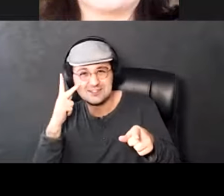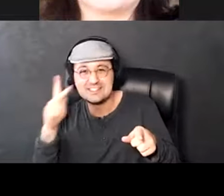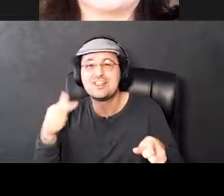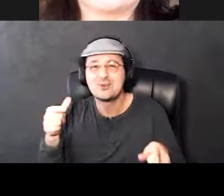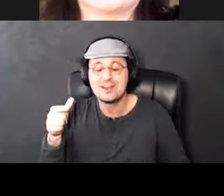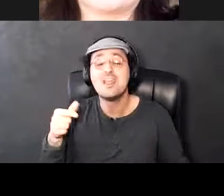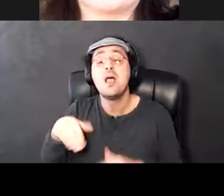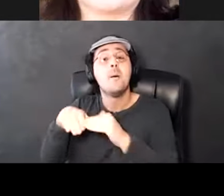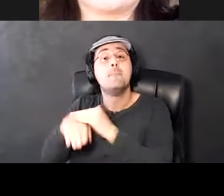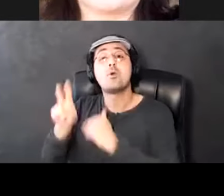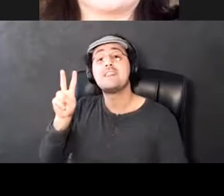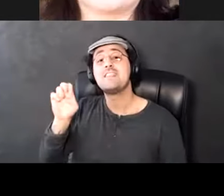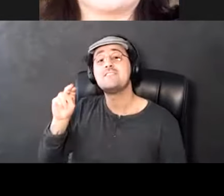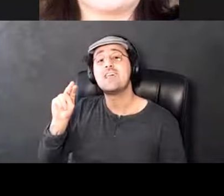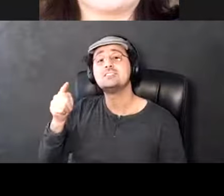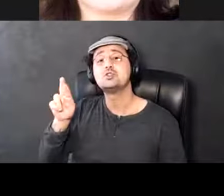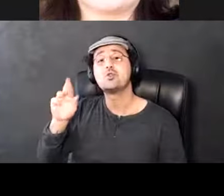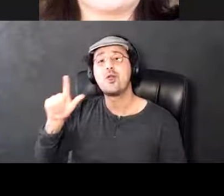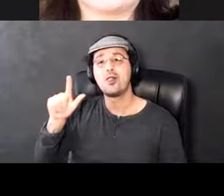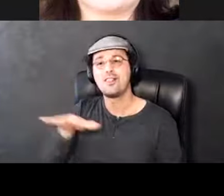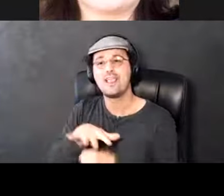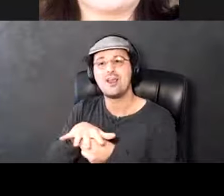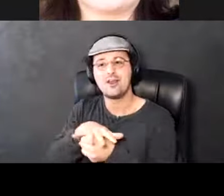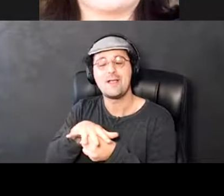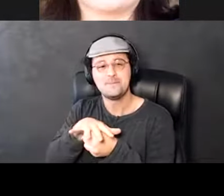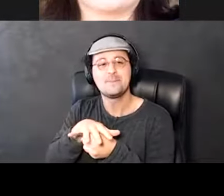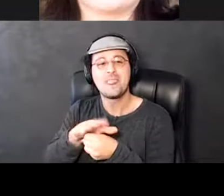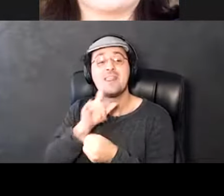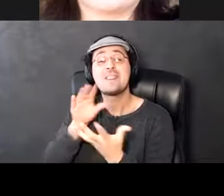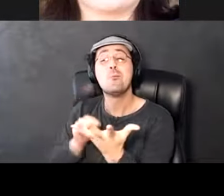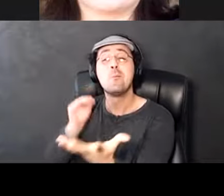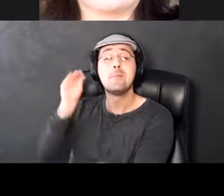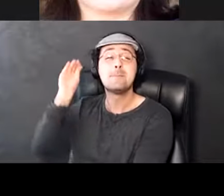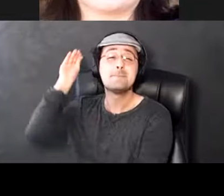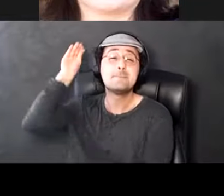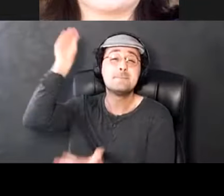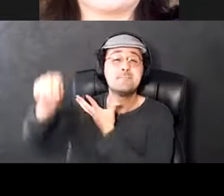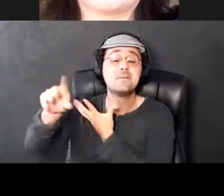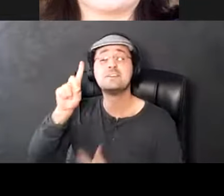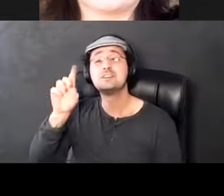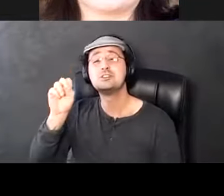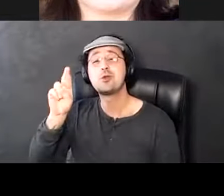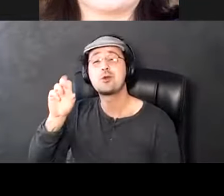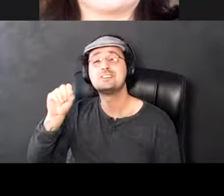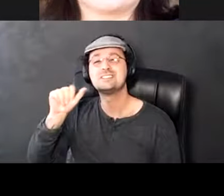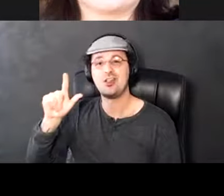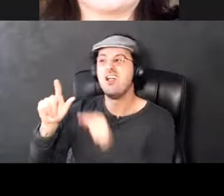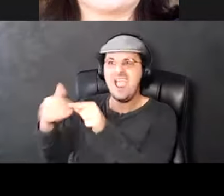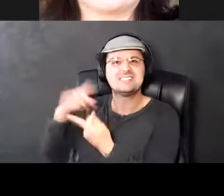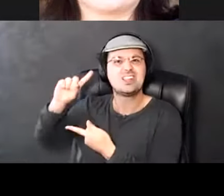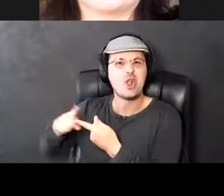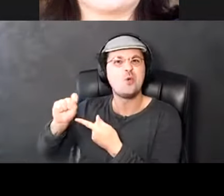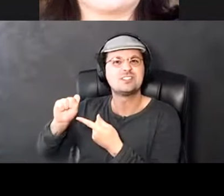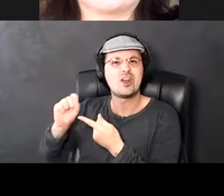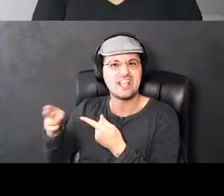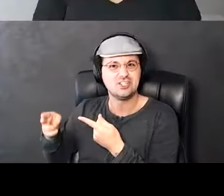regions, which have high sonic hedgehog, and they migrate really long distances up into the dorsal forebrain, which has low sonic hedgehog. And they migrate right next